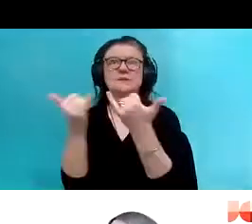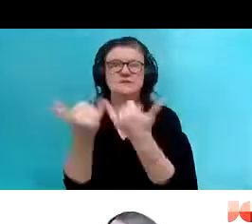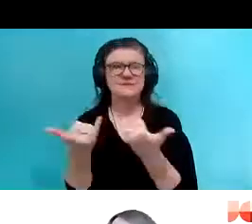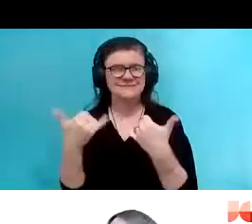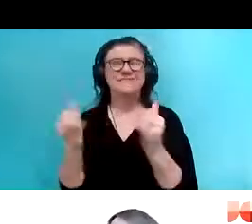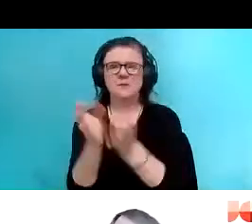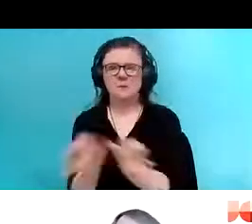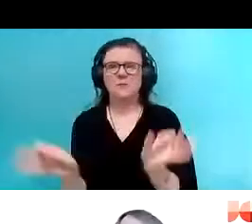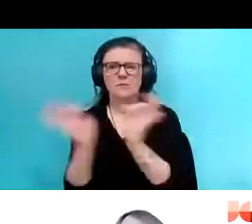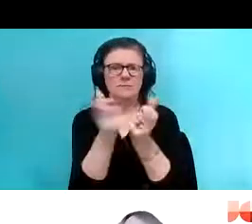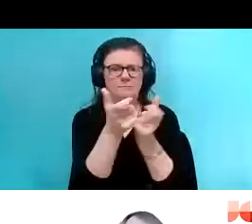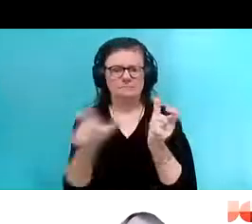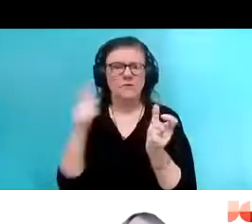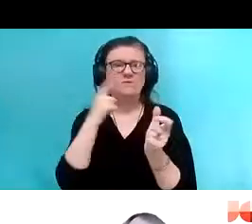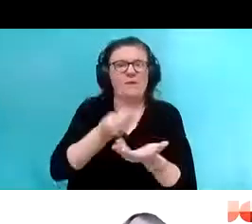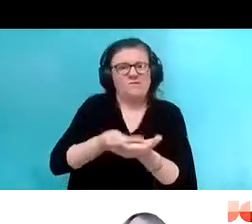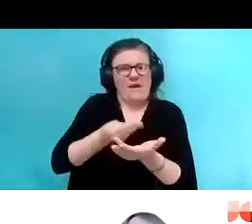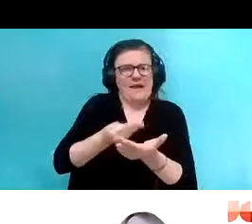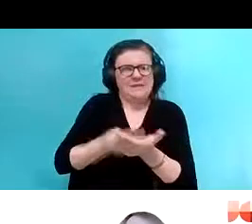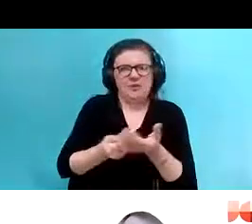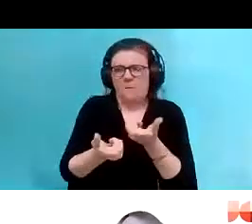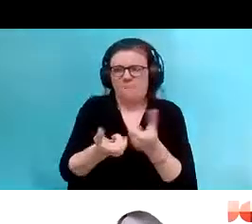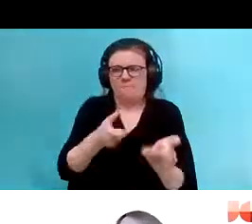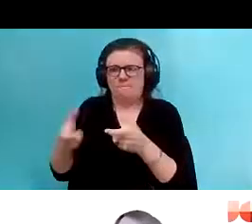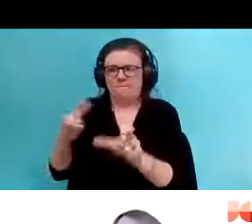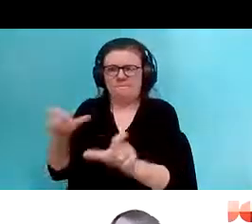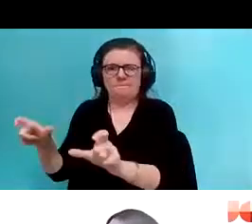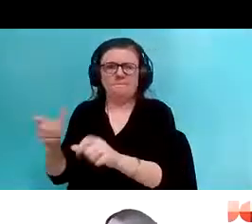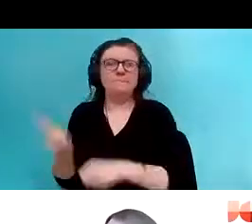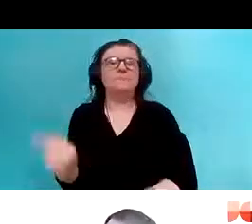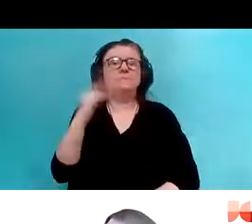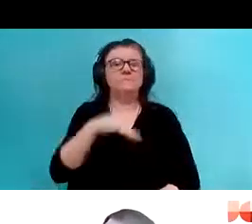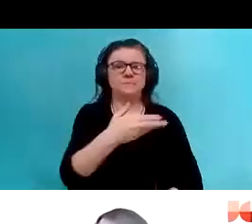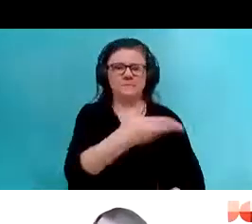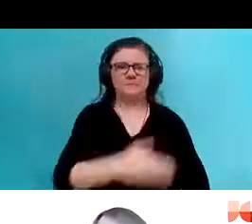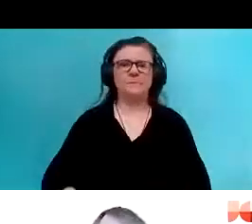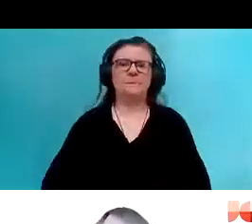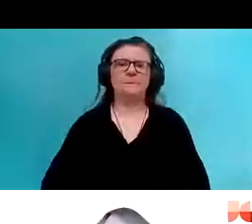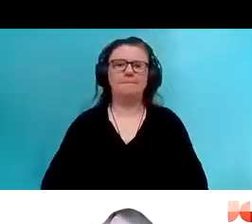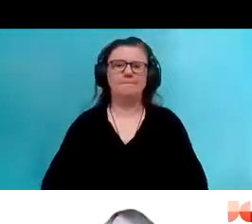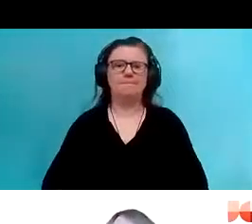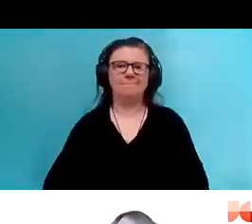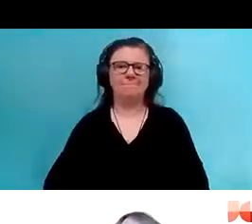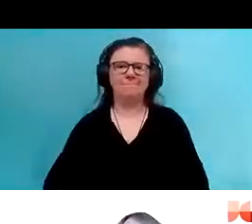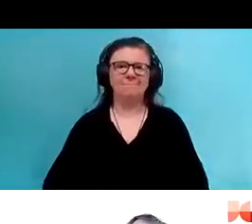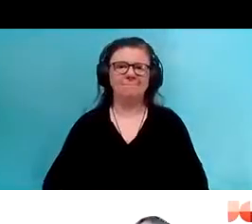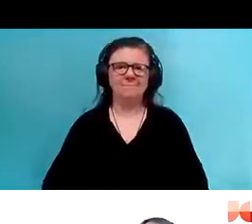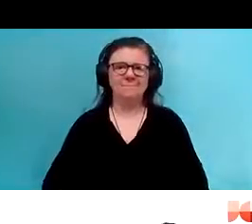data on financial flows as well. So if I can just flick to the next slide, please.